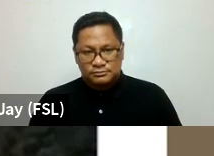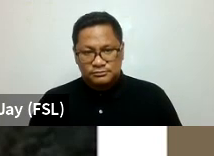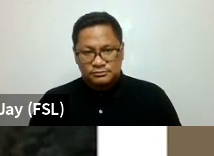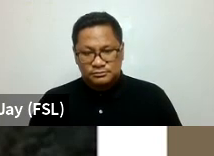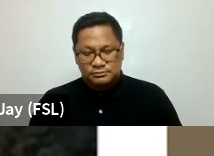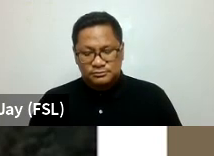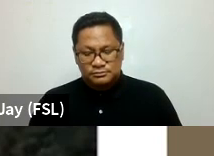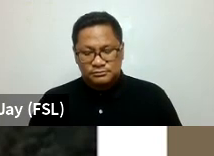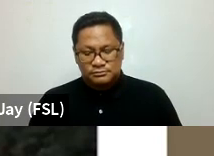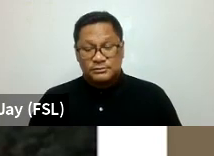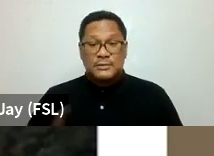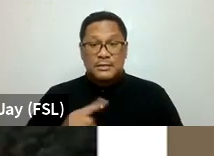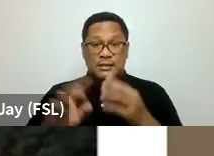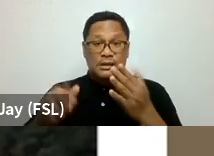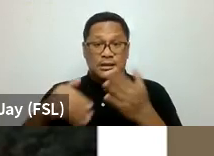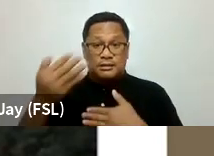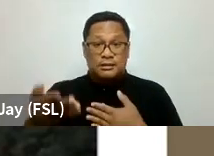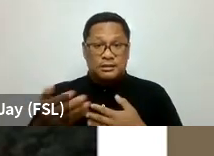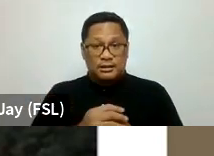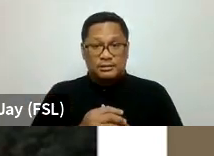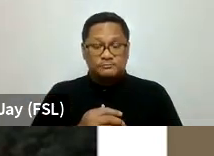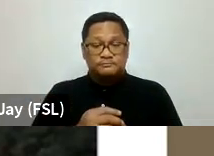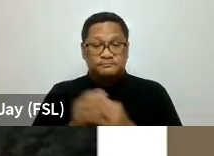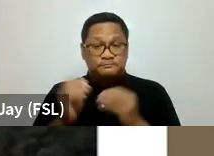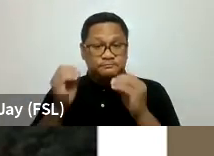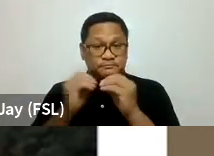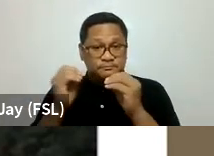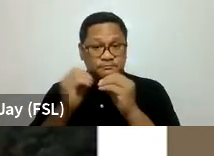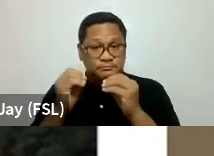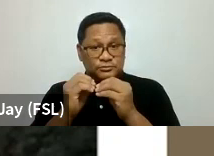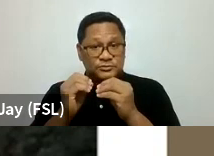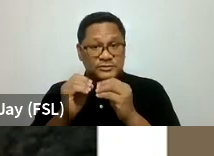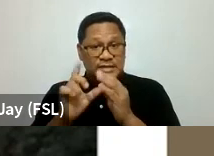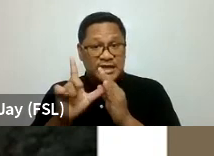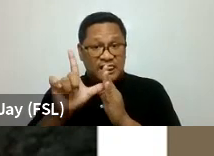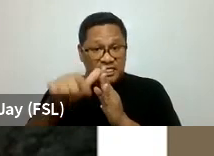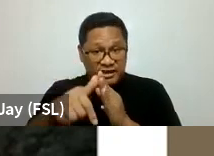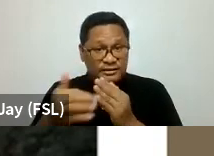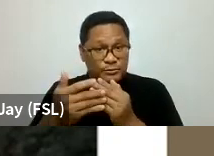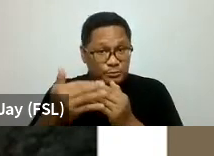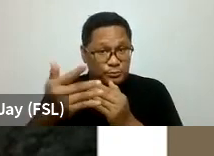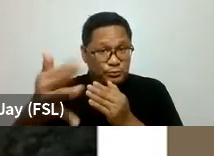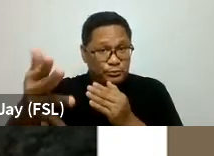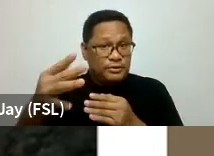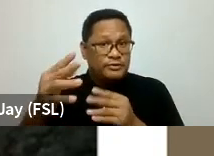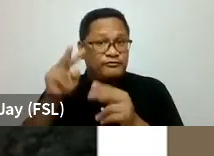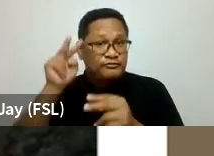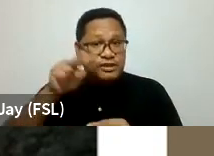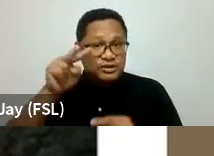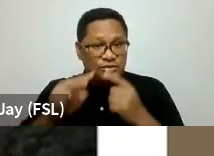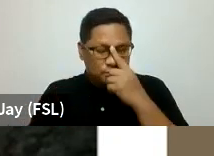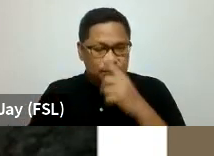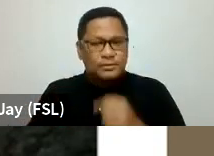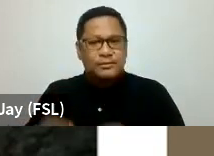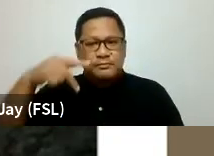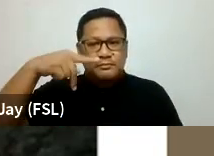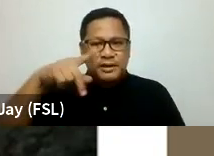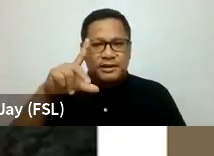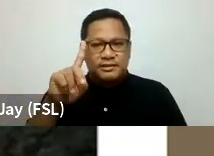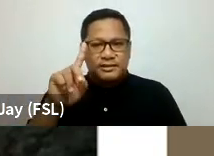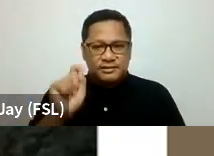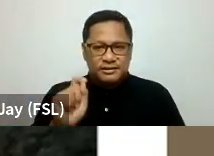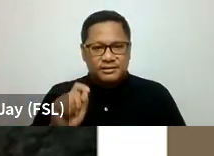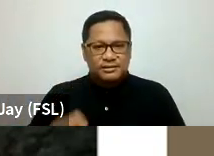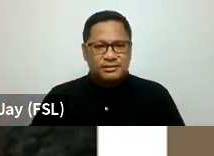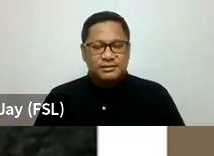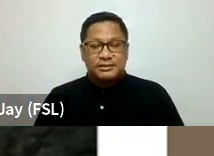Ayan. Okay, this is another, this is a later video. Okay. PLDT na.